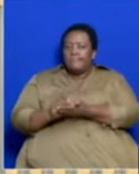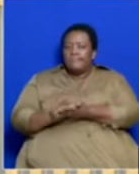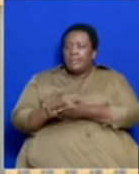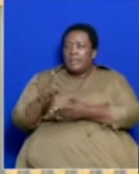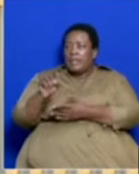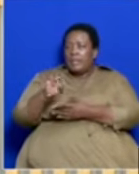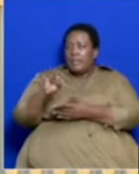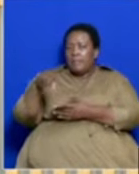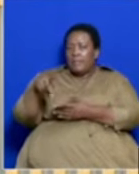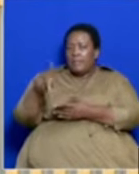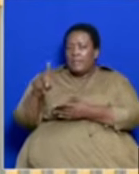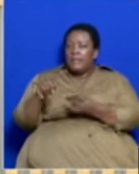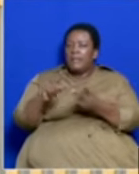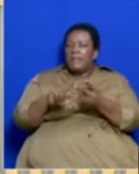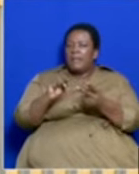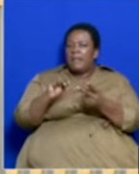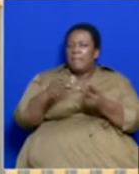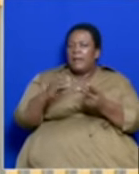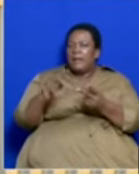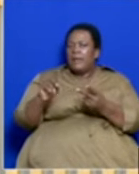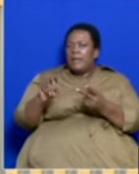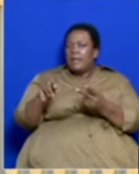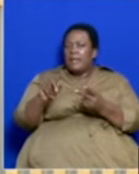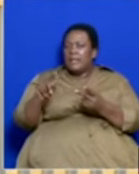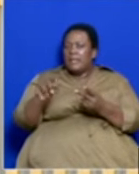on the 24th of February 2025.